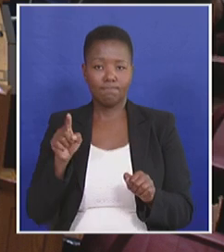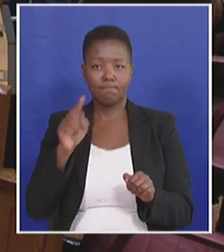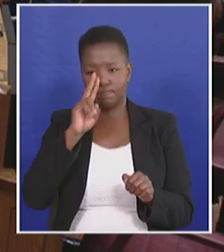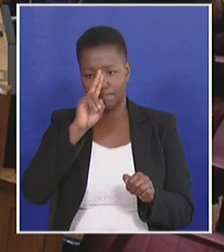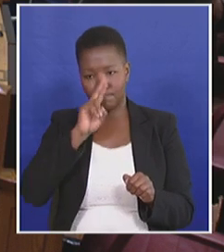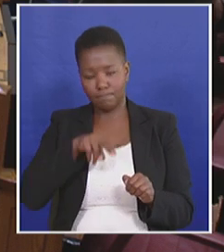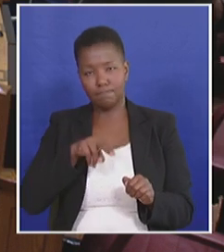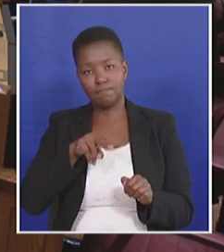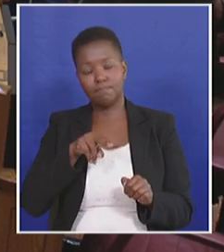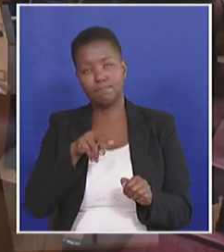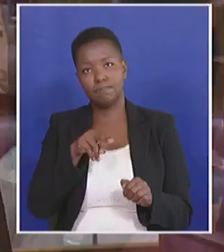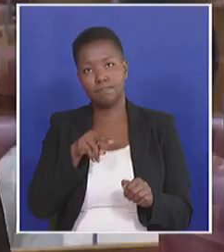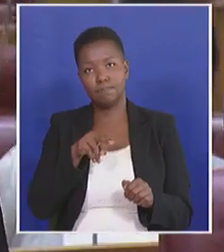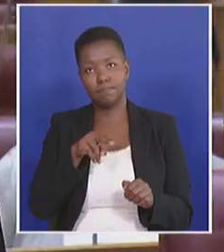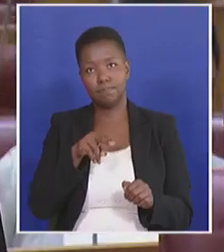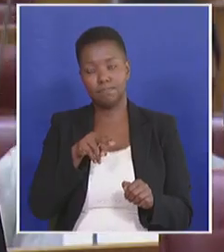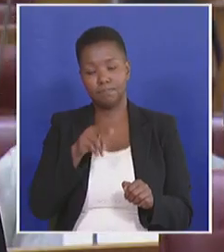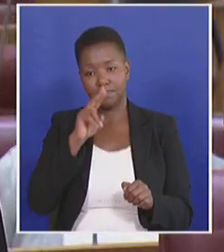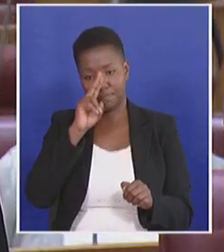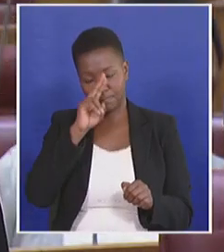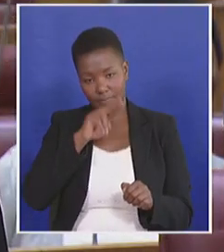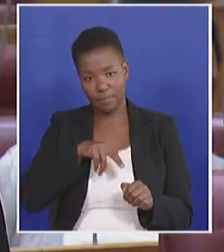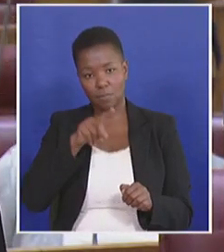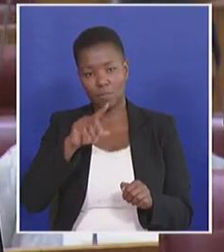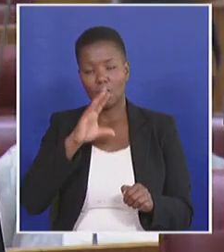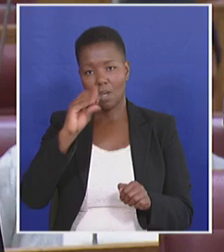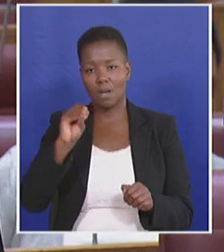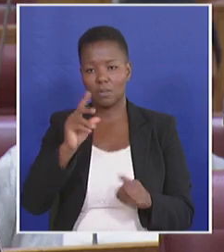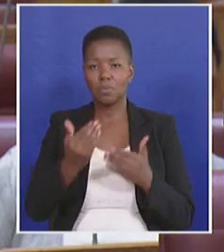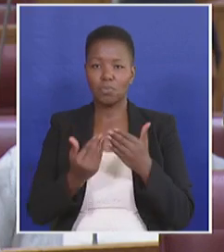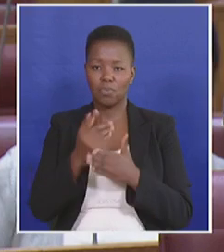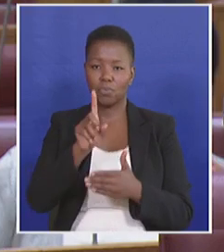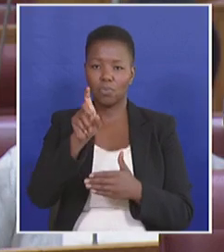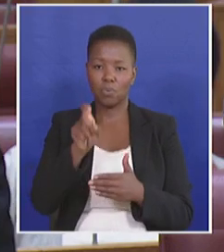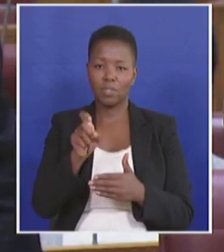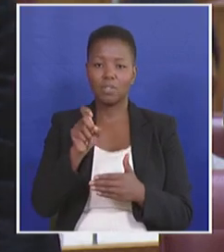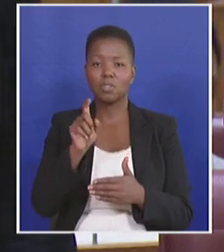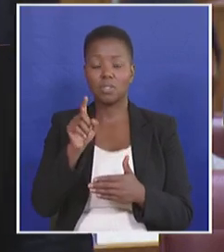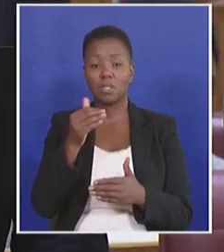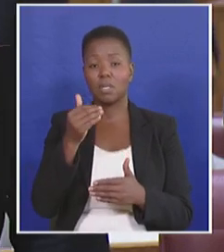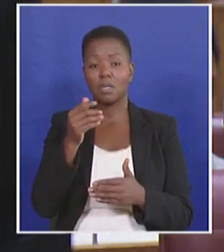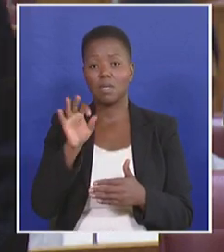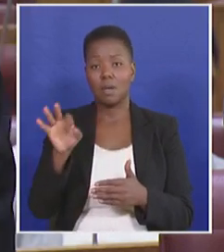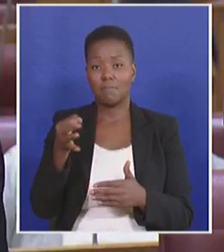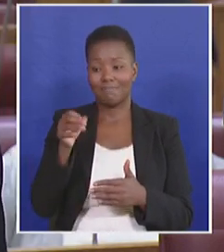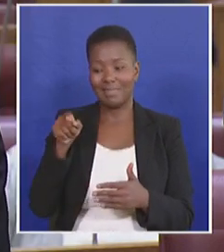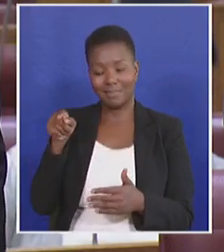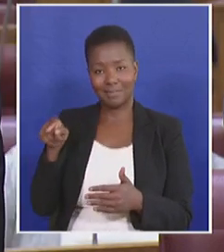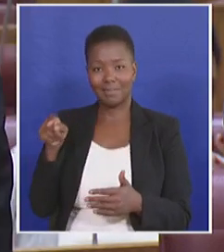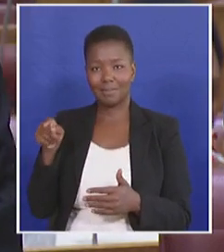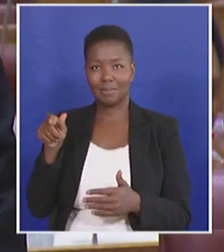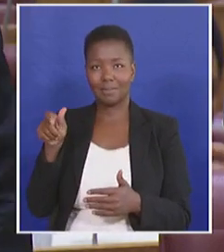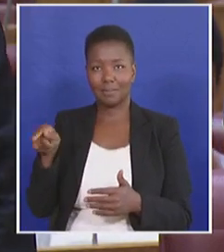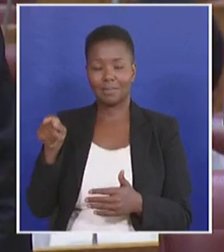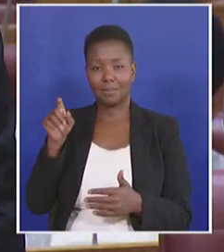as an option, posing a new question on the appointment of General Zuma. But nevertheless,